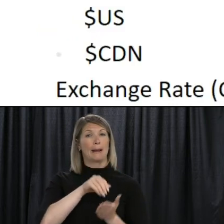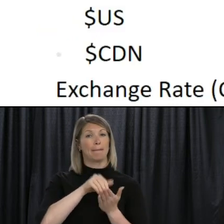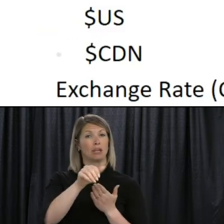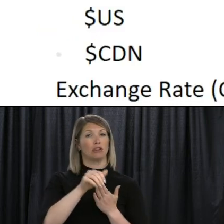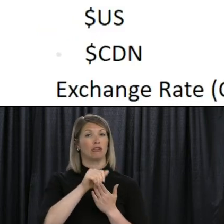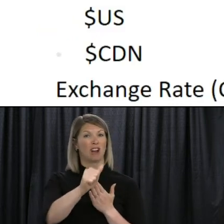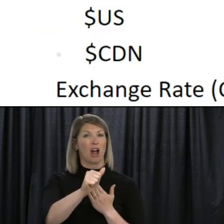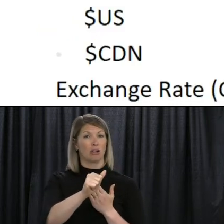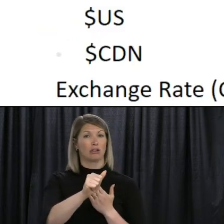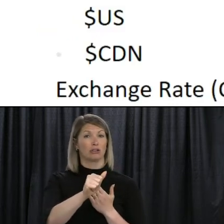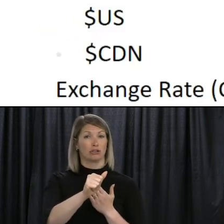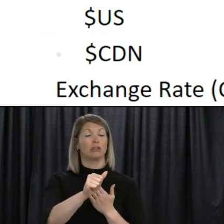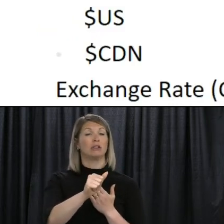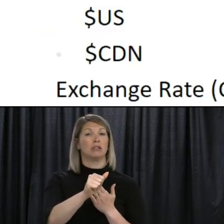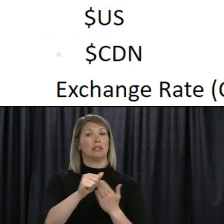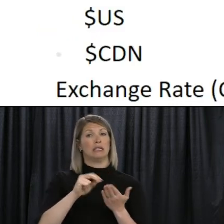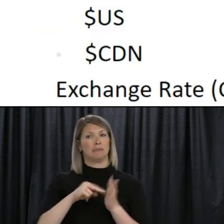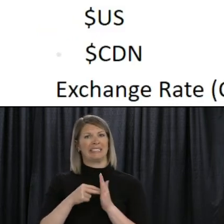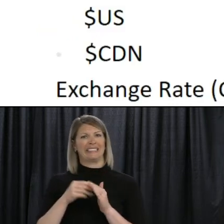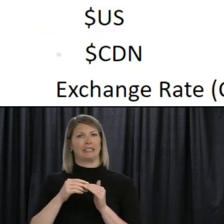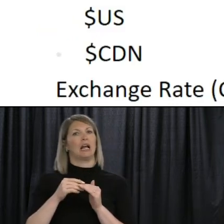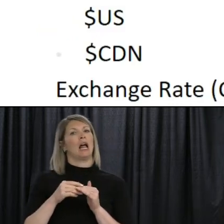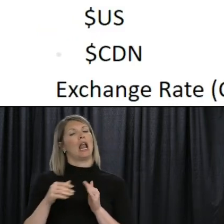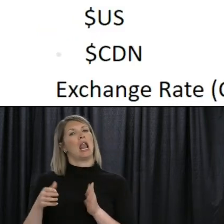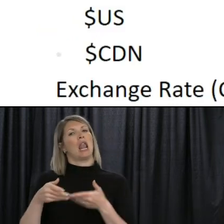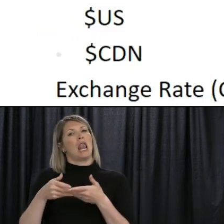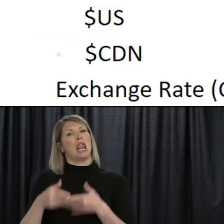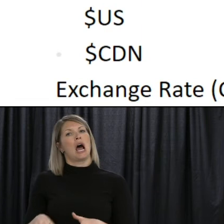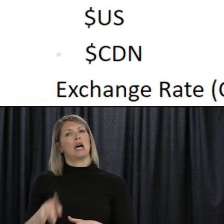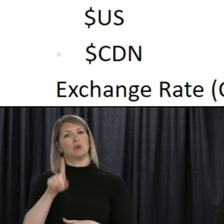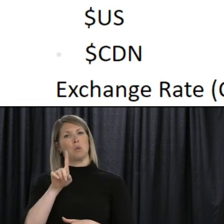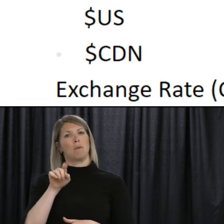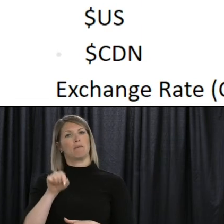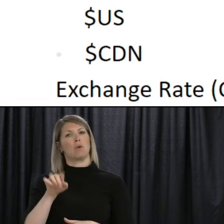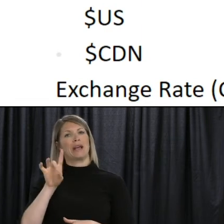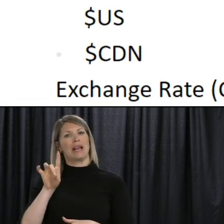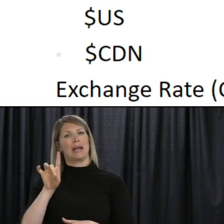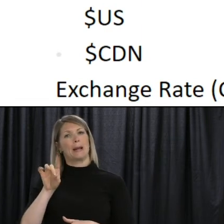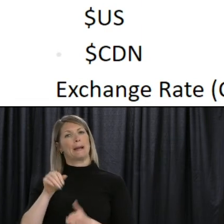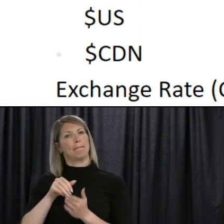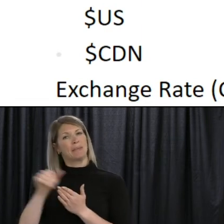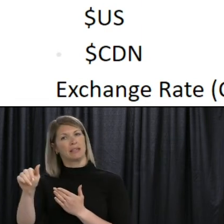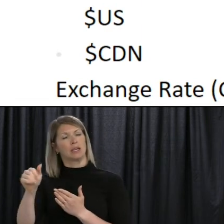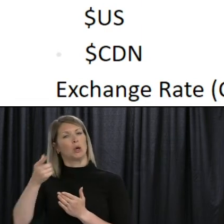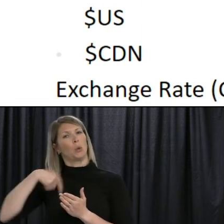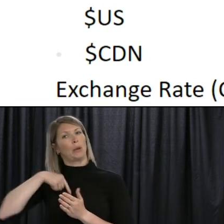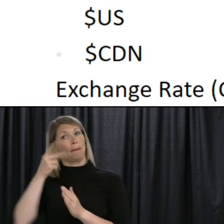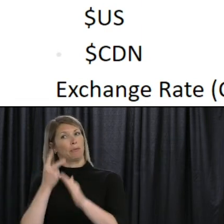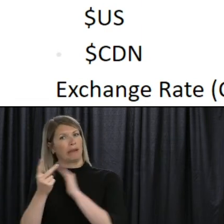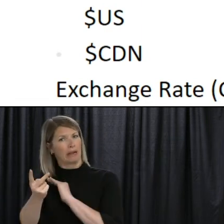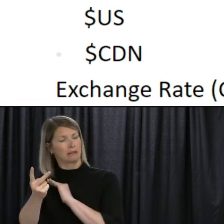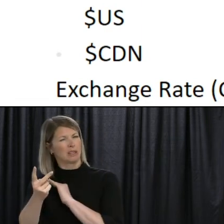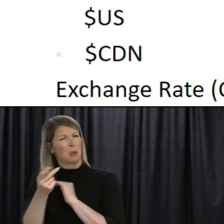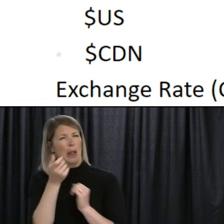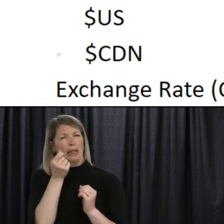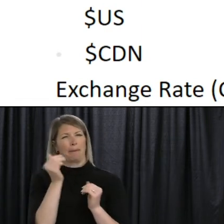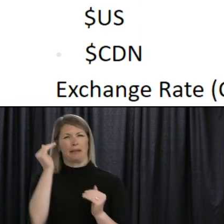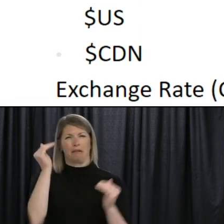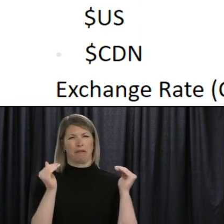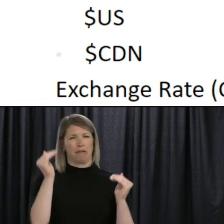2019-20, a decline of $181 million from budget projections. Despite these